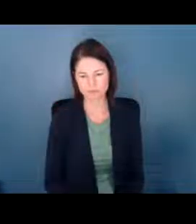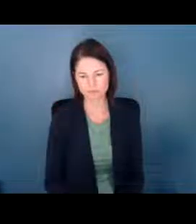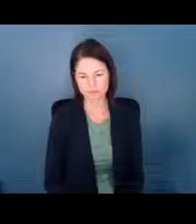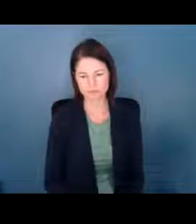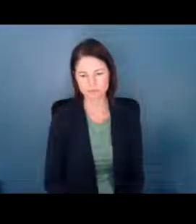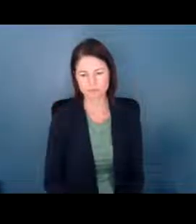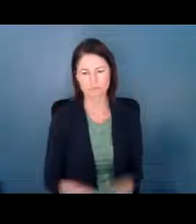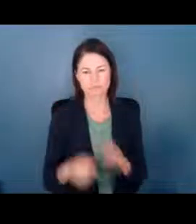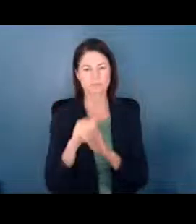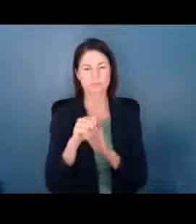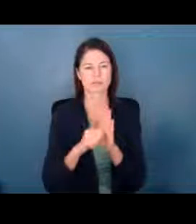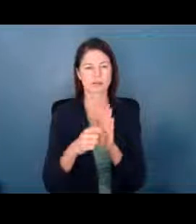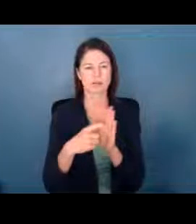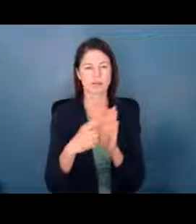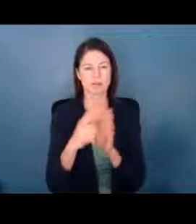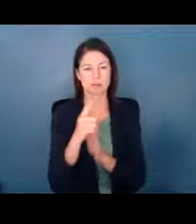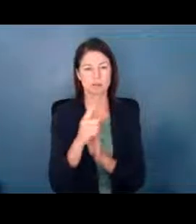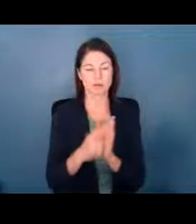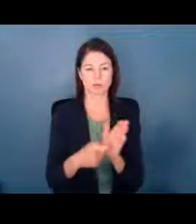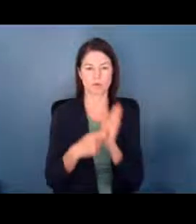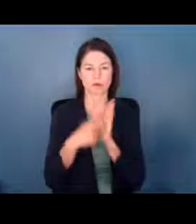for our rural counties.